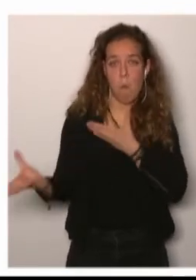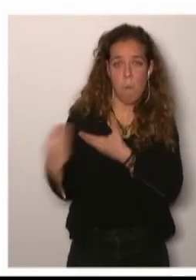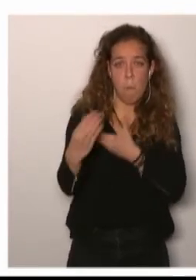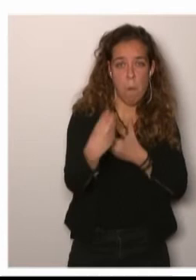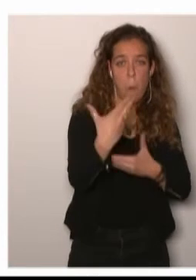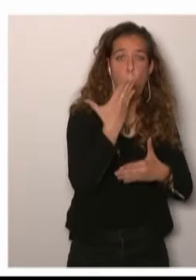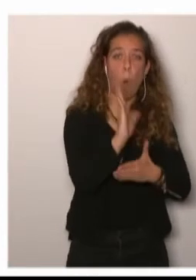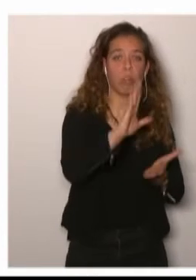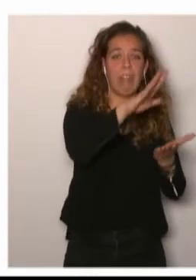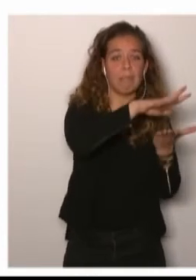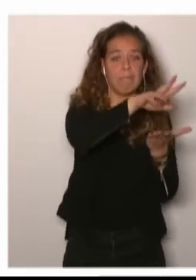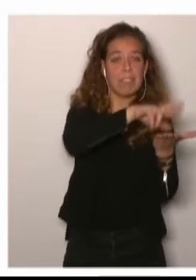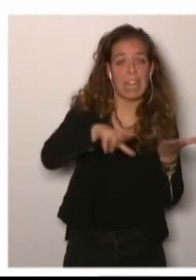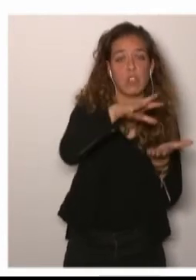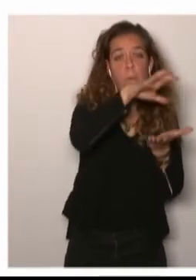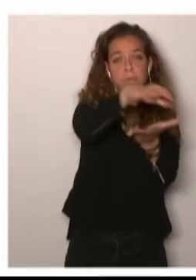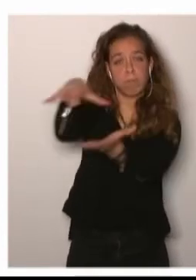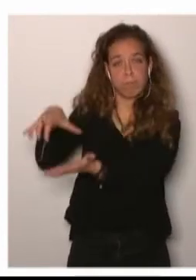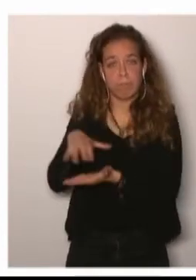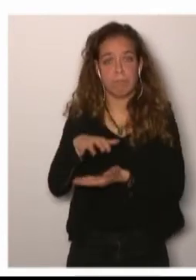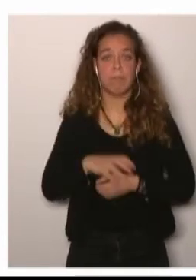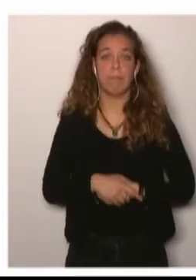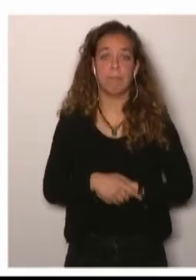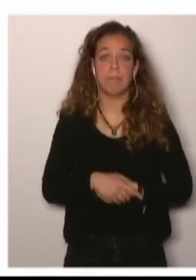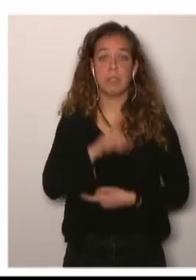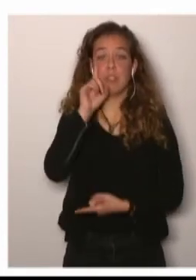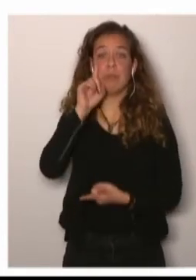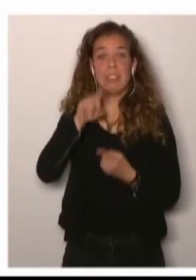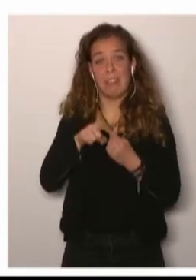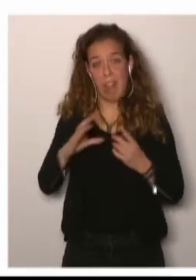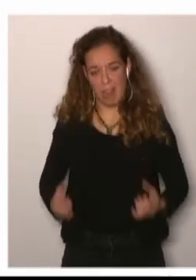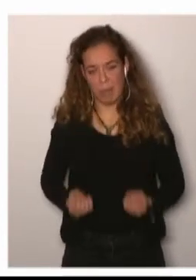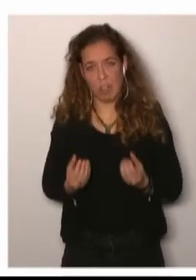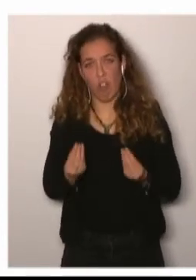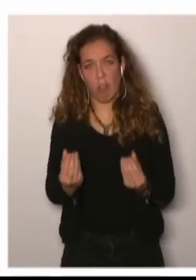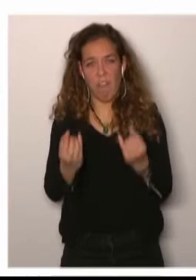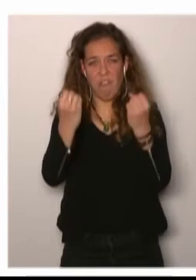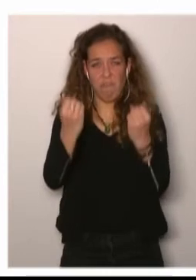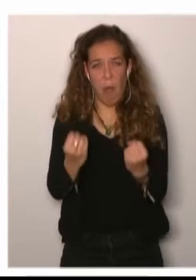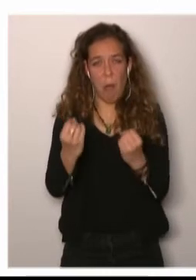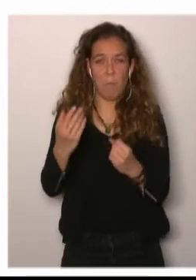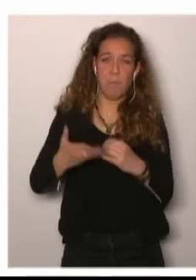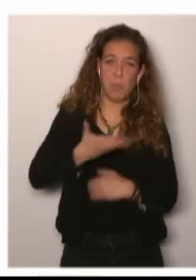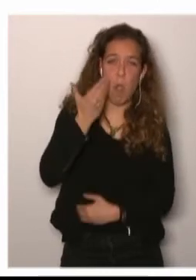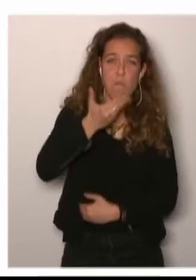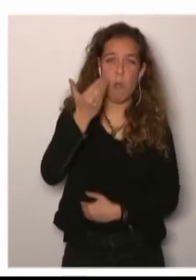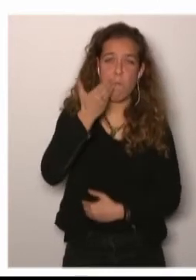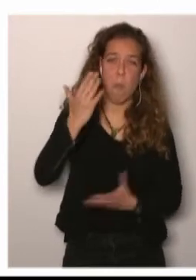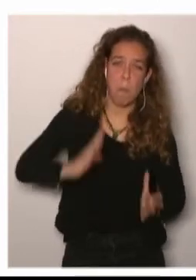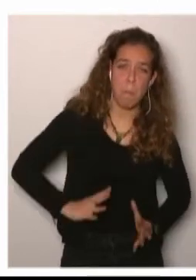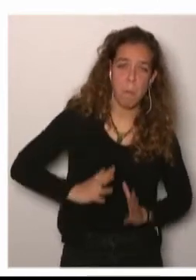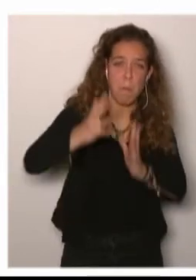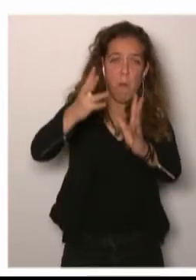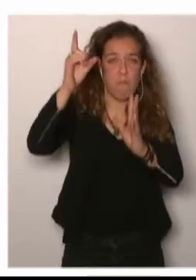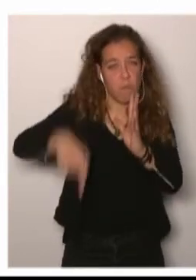we need to continue building capacities together and continue to be open to engage, to evolve science further and share